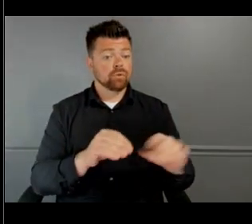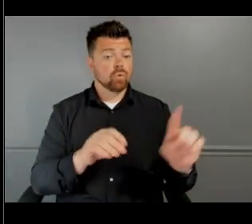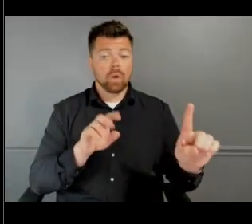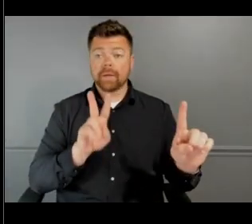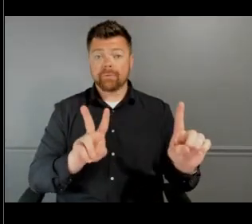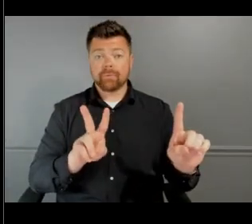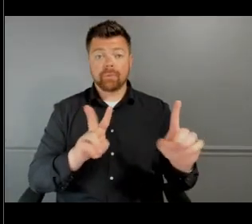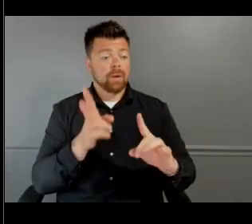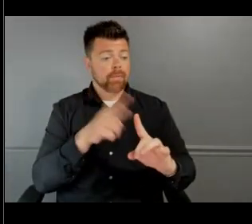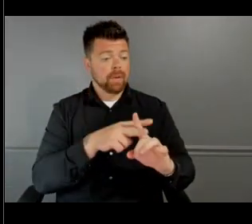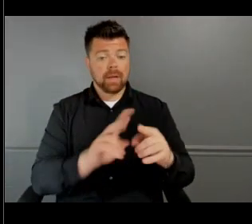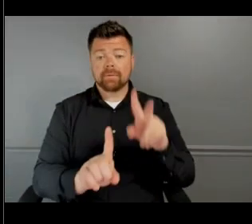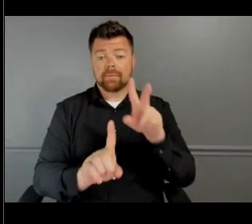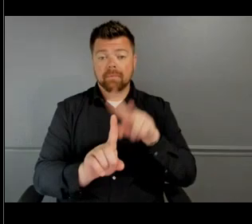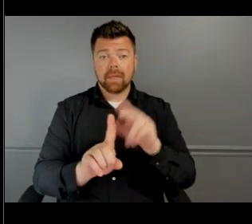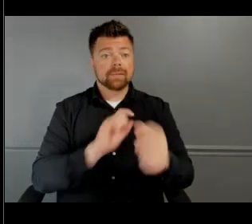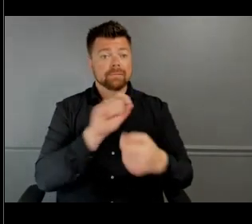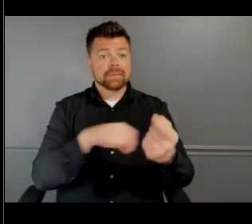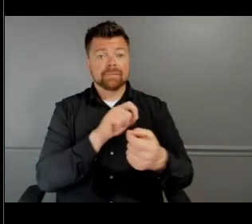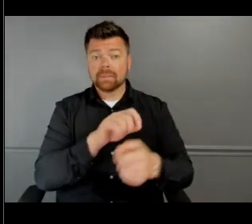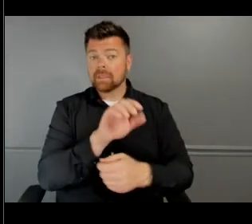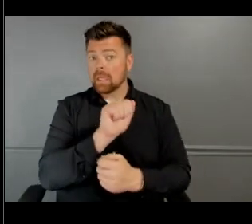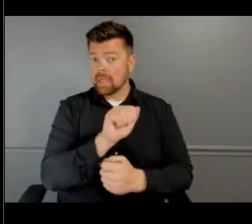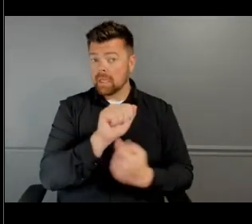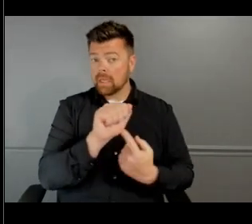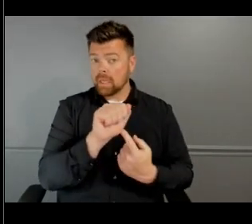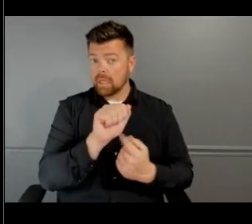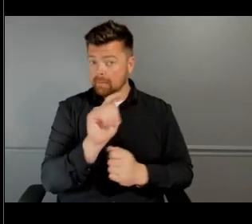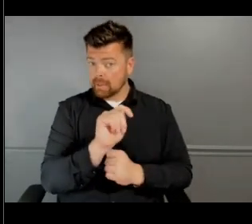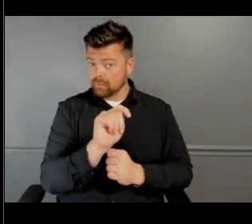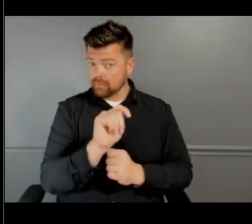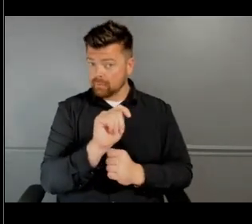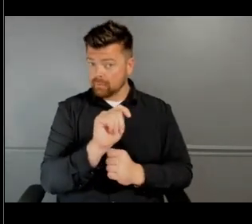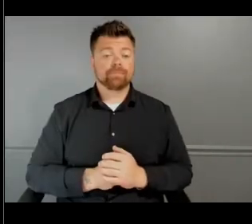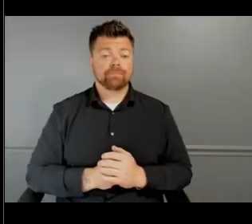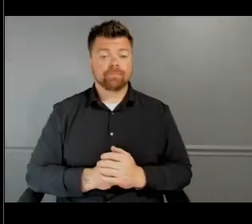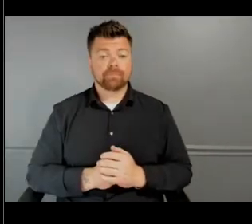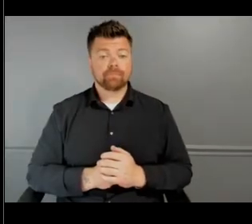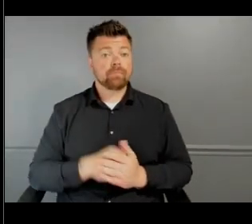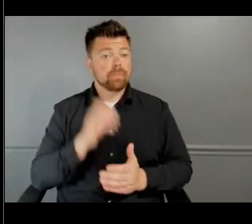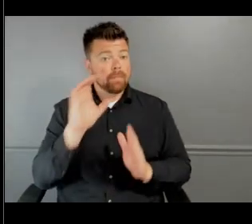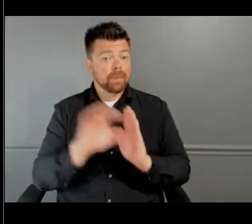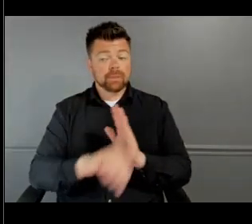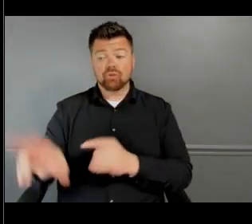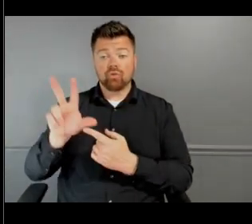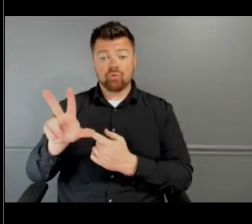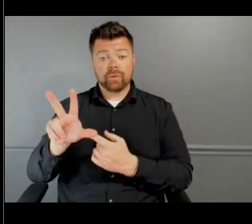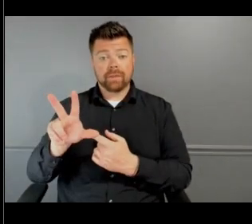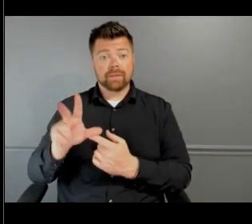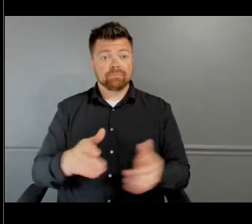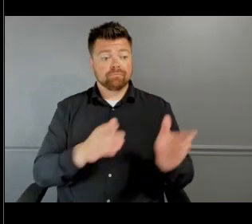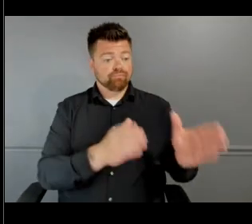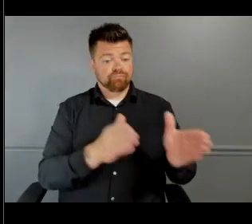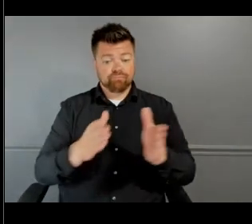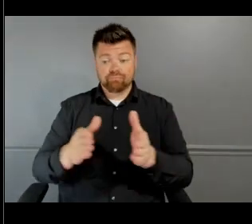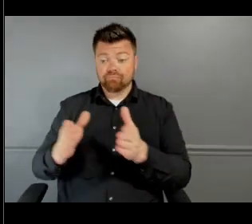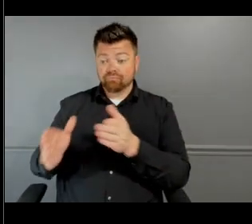apply to specification A, bathrooms, and diagram 3 applies